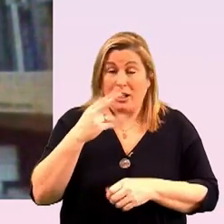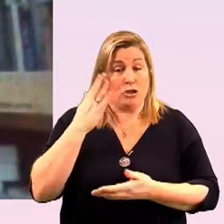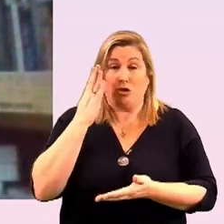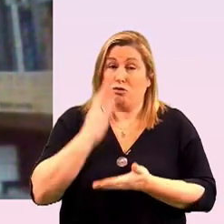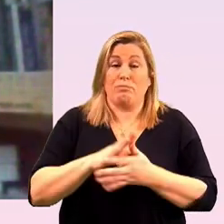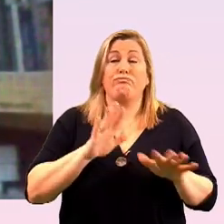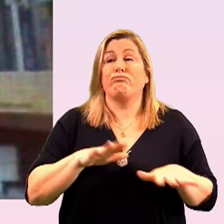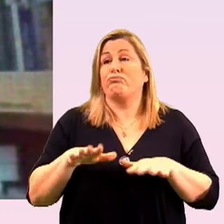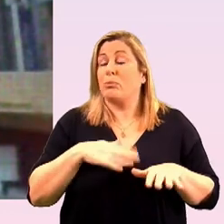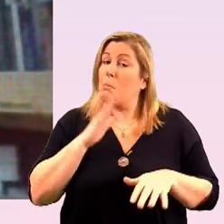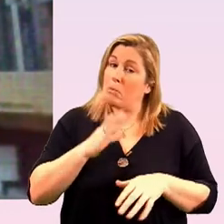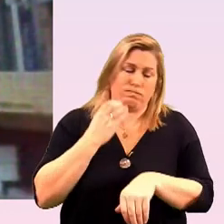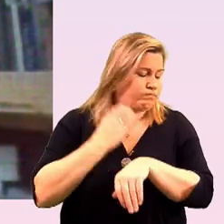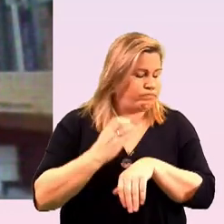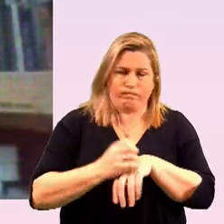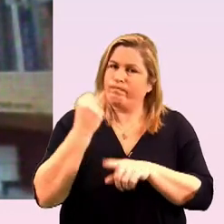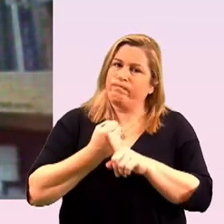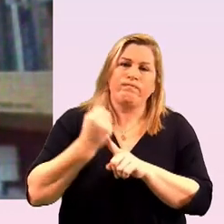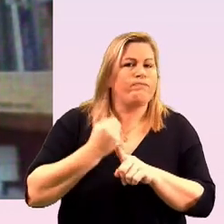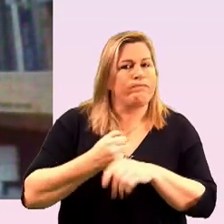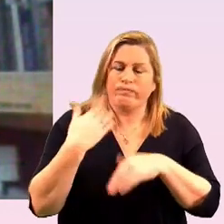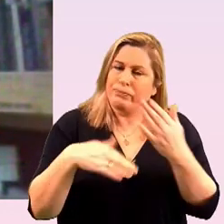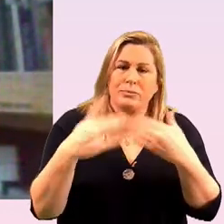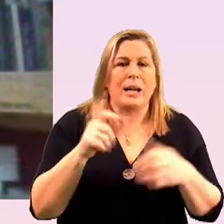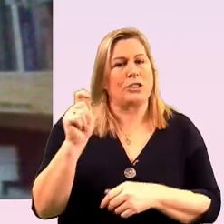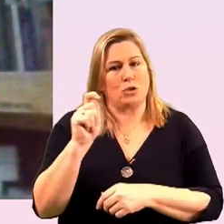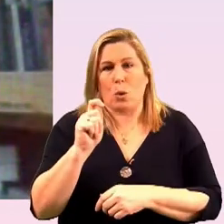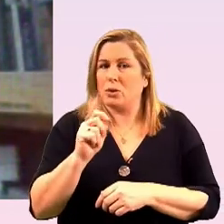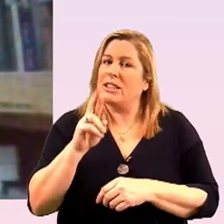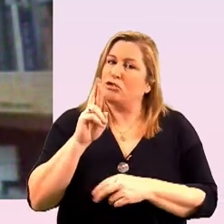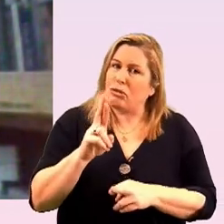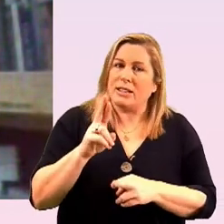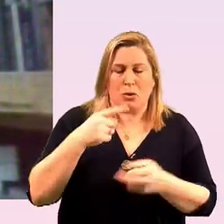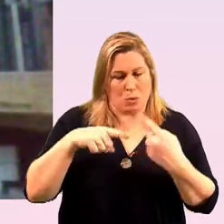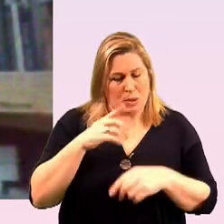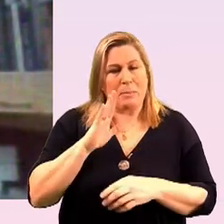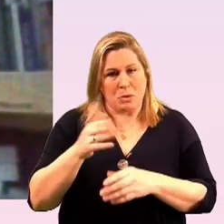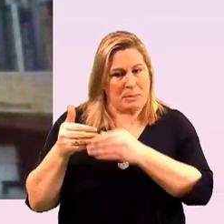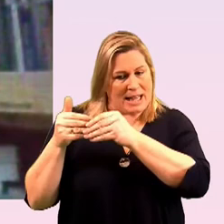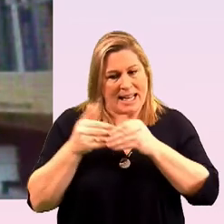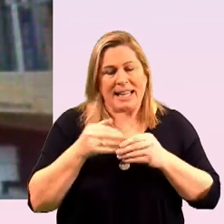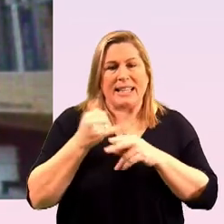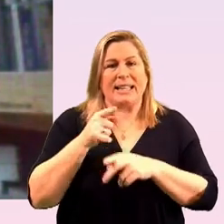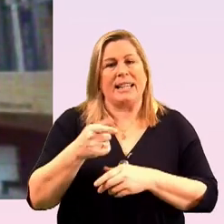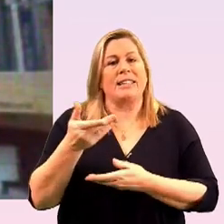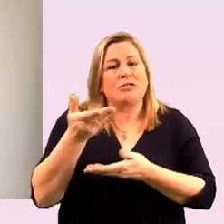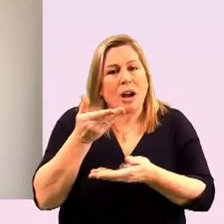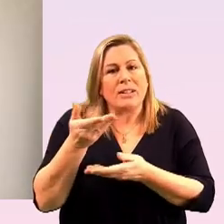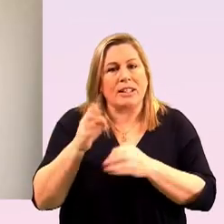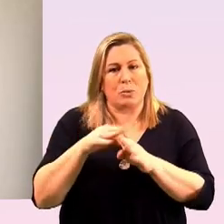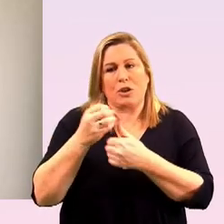be the lead on it. And it has to happen. And Tonie is right. We have to be at the centre and the lead of these conversations with other networks.